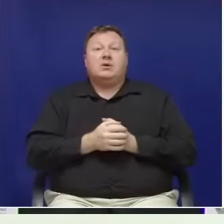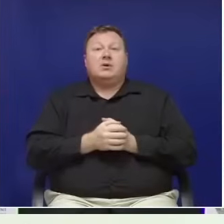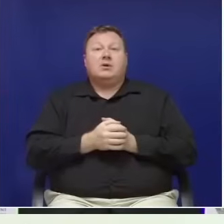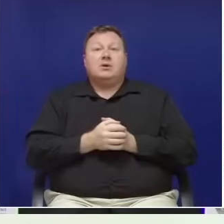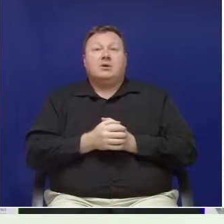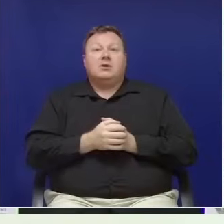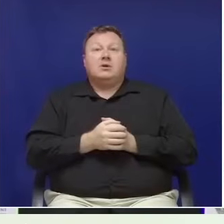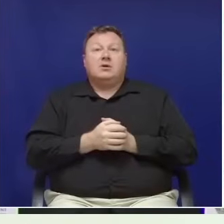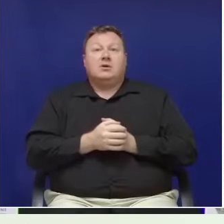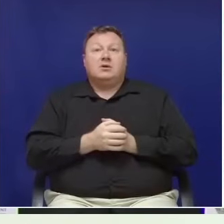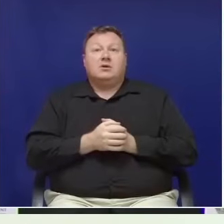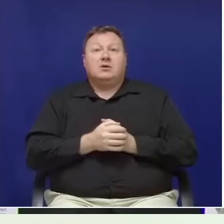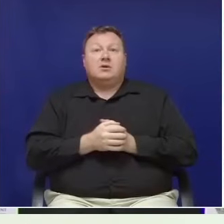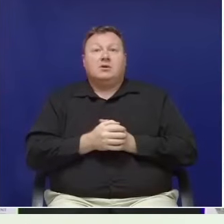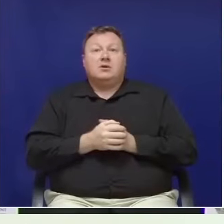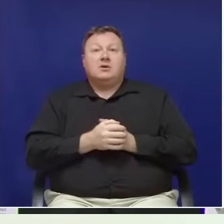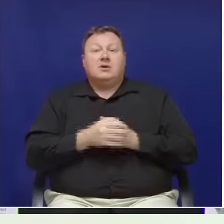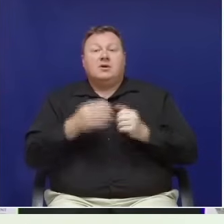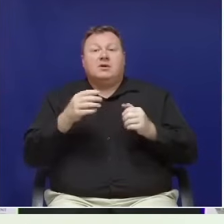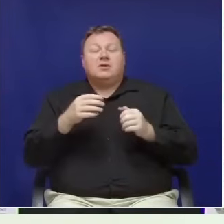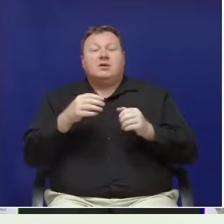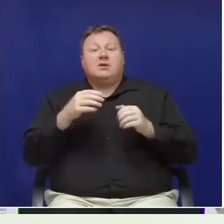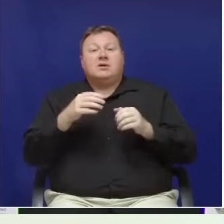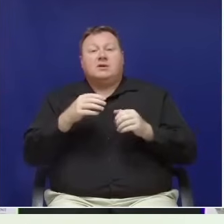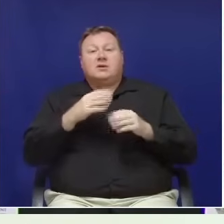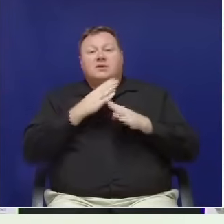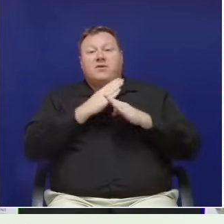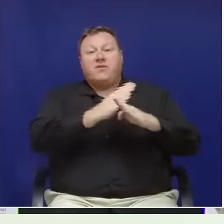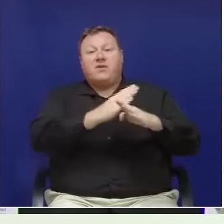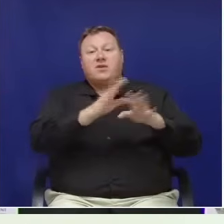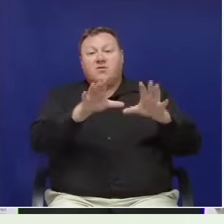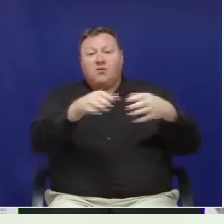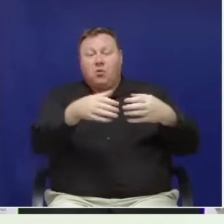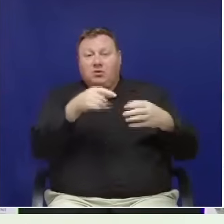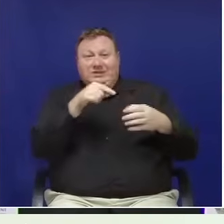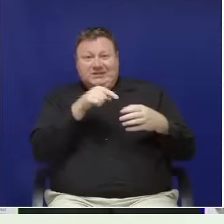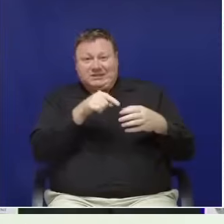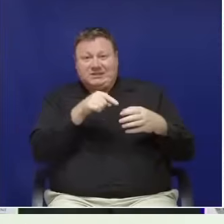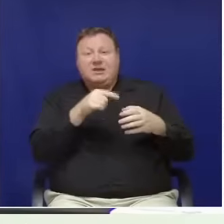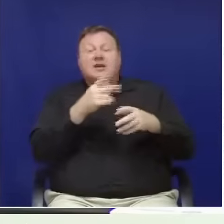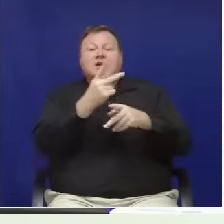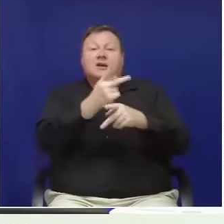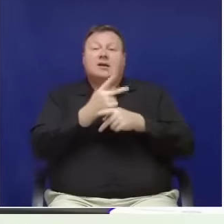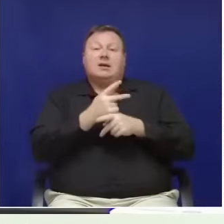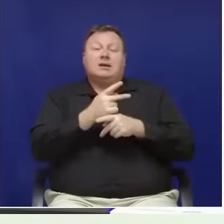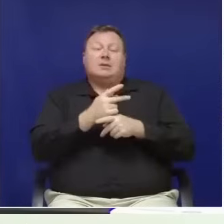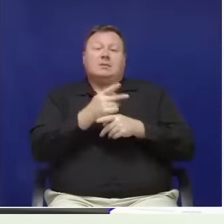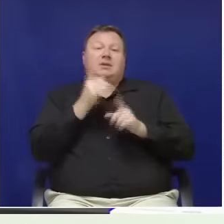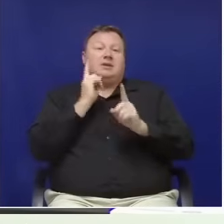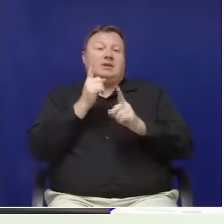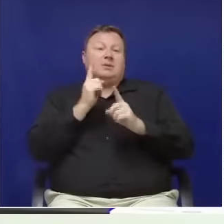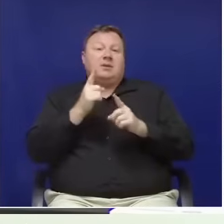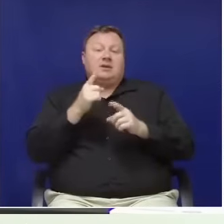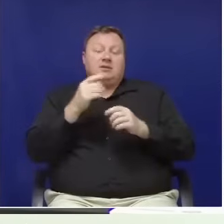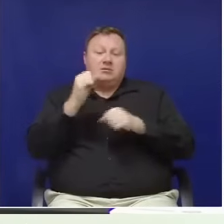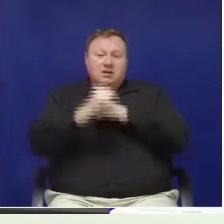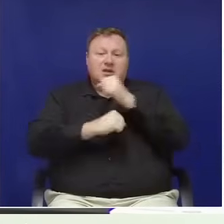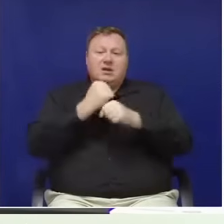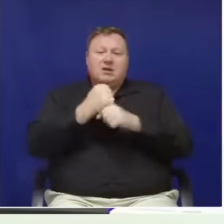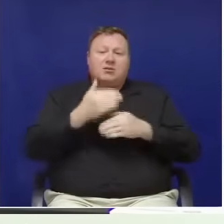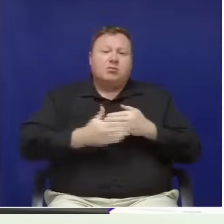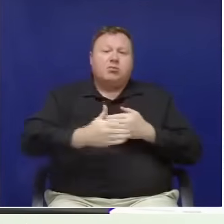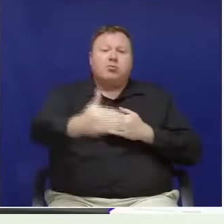prepared, disciplined, and capable in the years ahead? Thank you. The Honourable Deputy Minister.